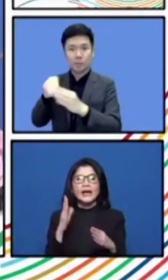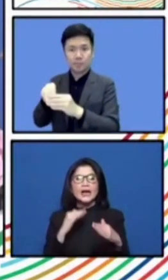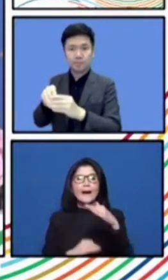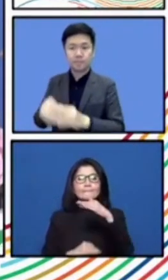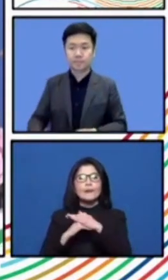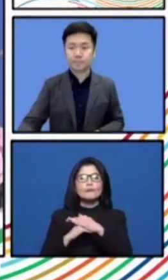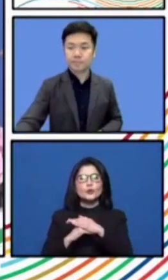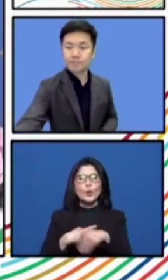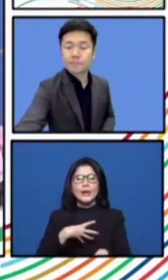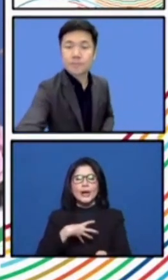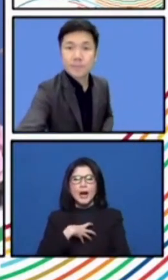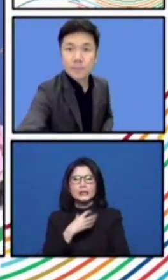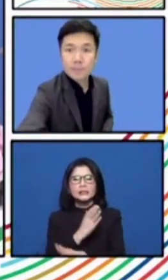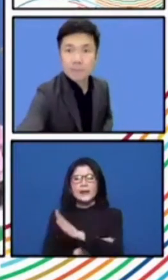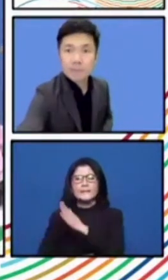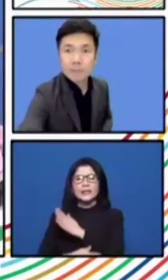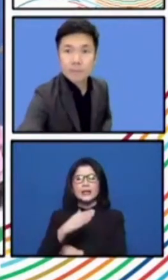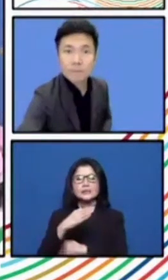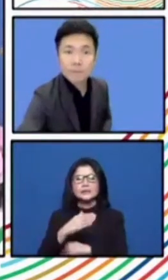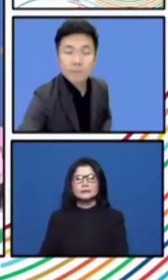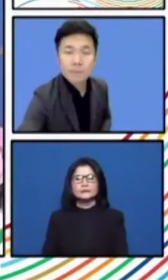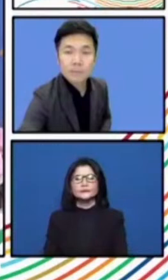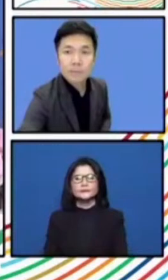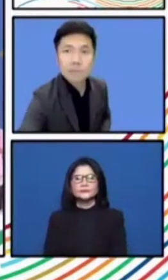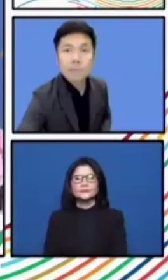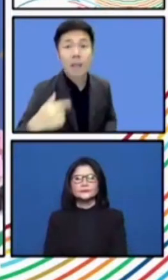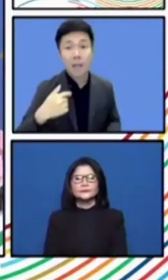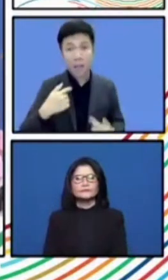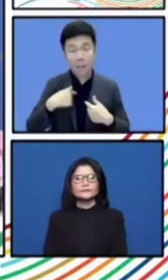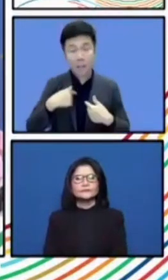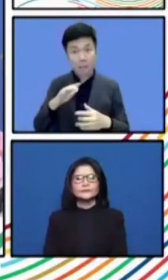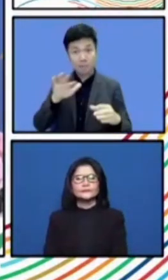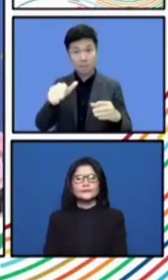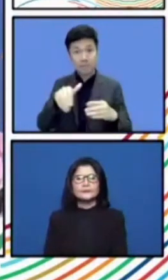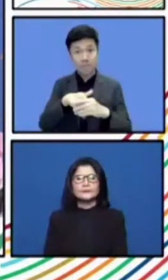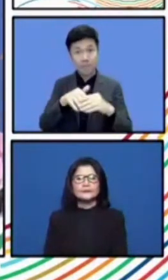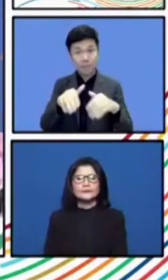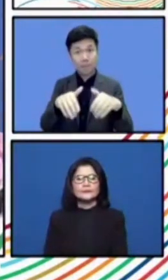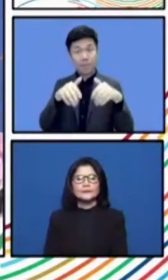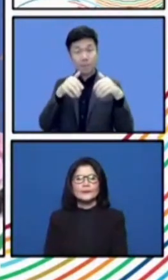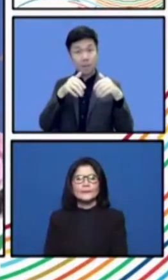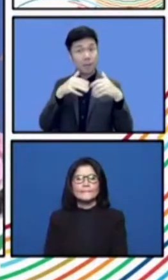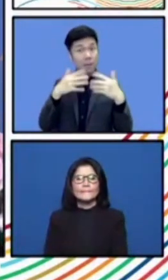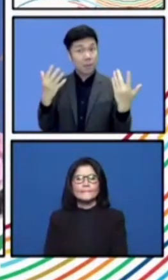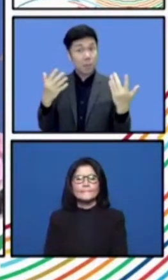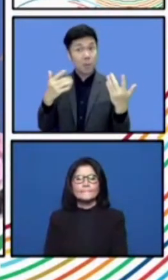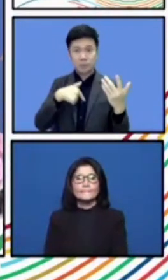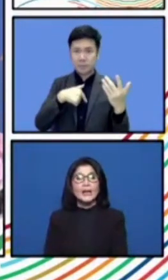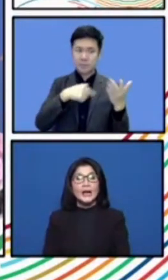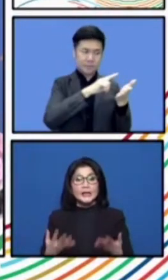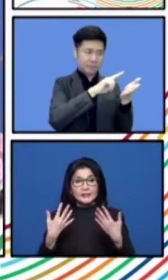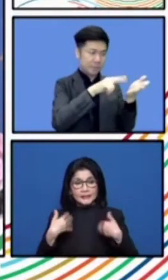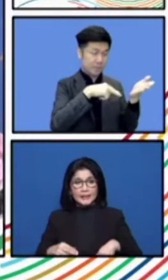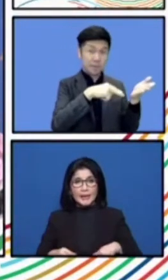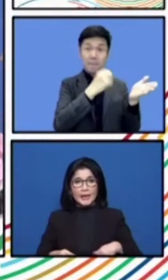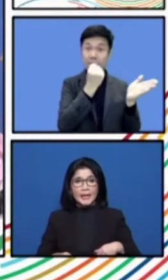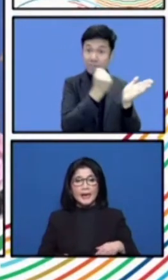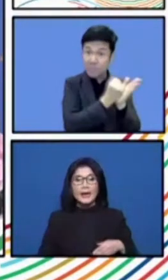fortunate that I became member of the Senate after the adoption of the crpd